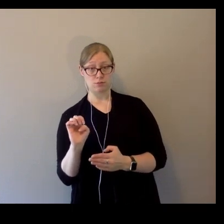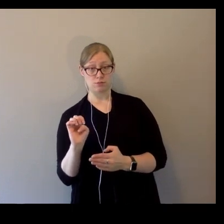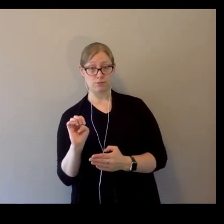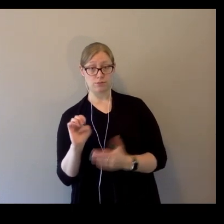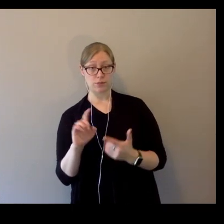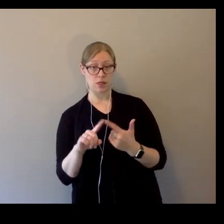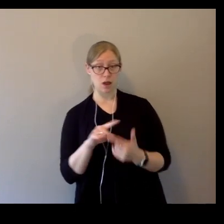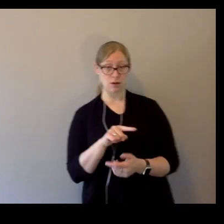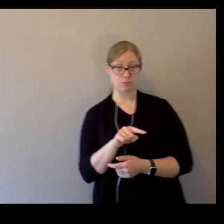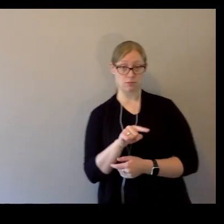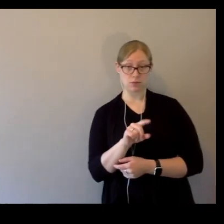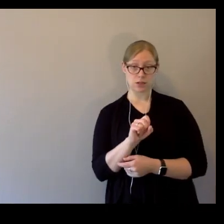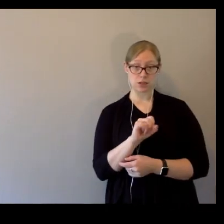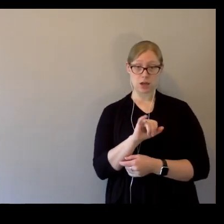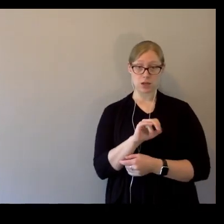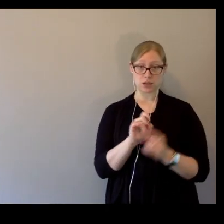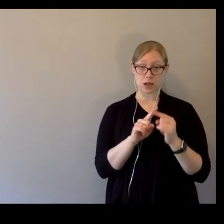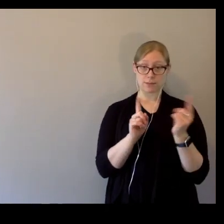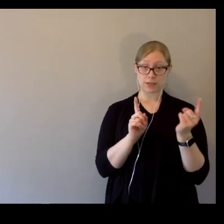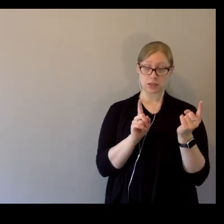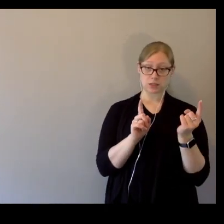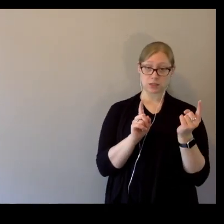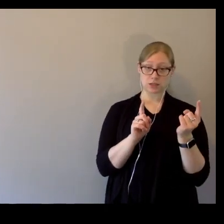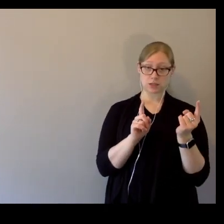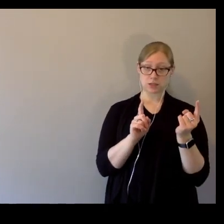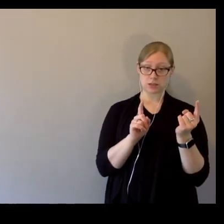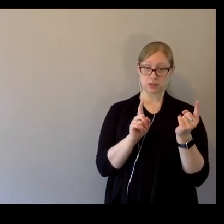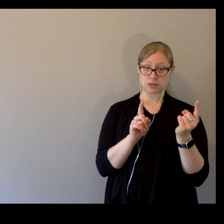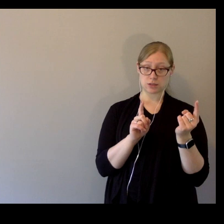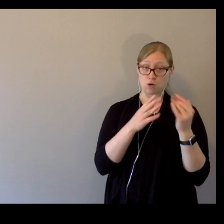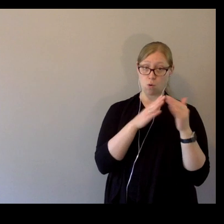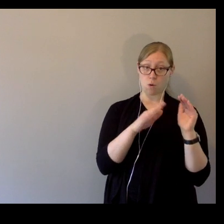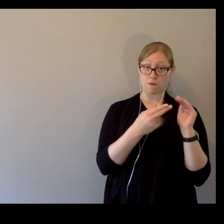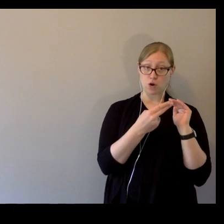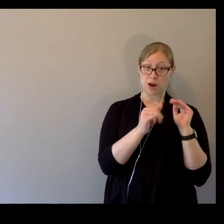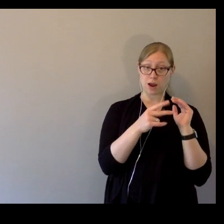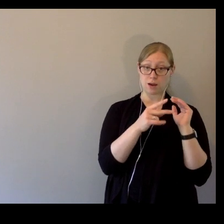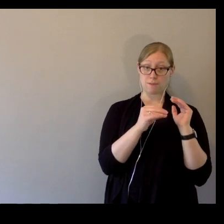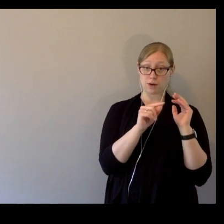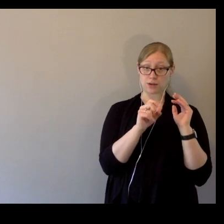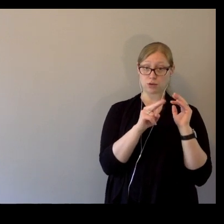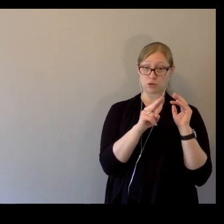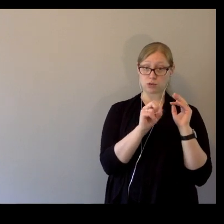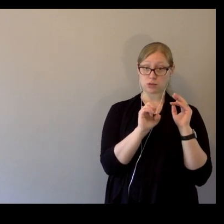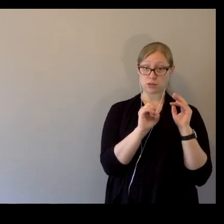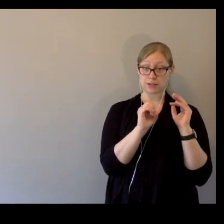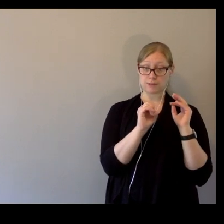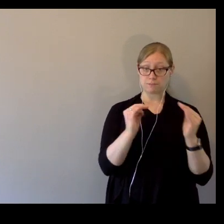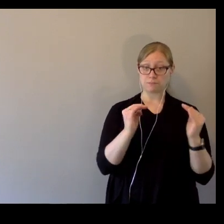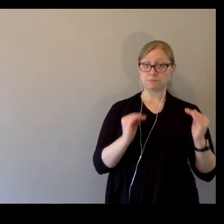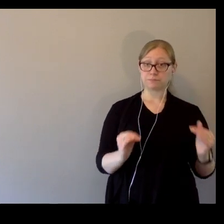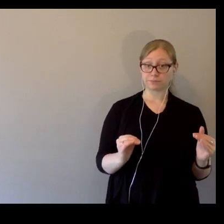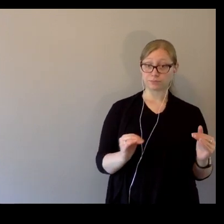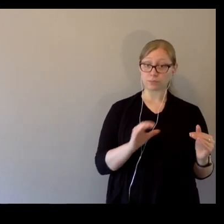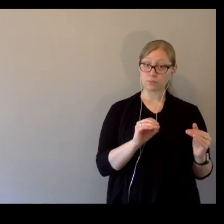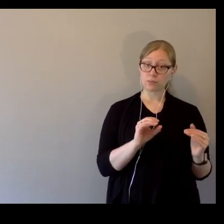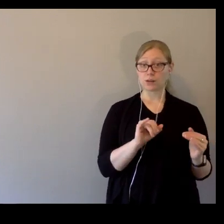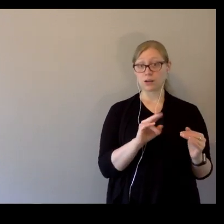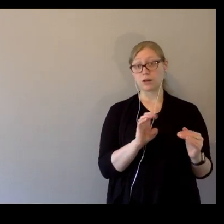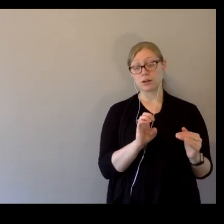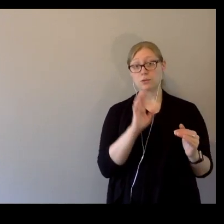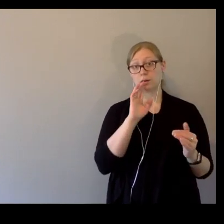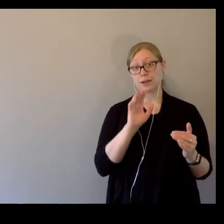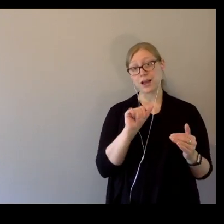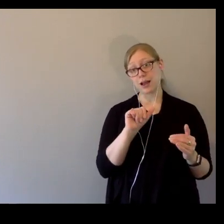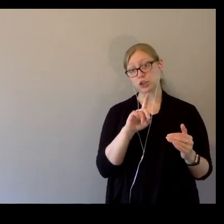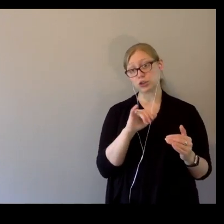and the sine is opposite over hypotenuse, the cosine is adjacent